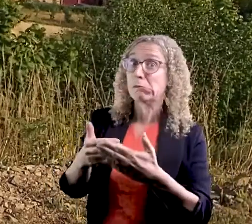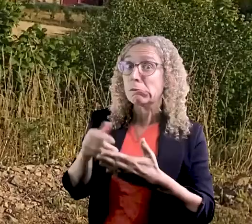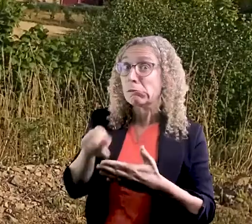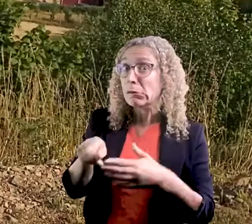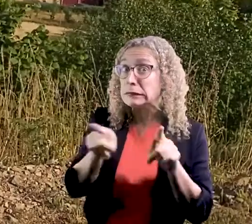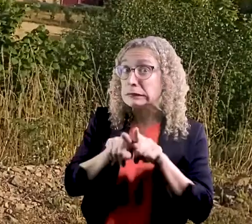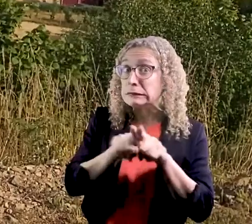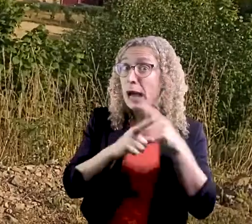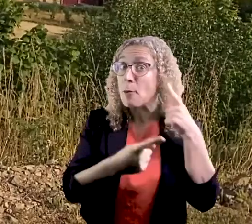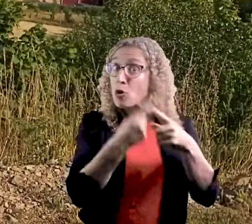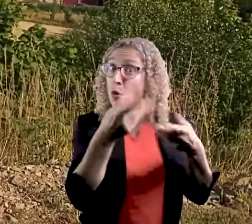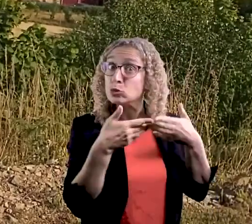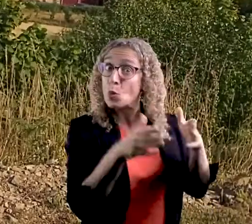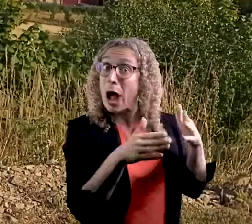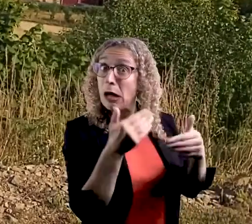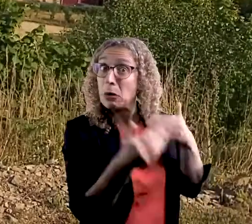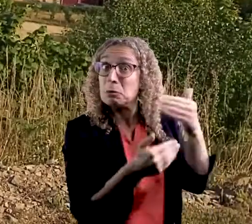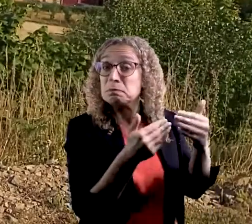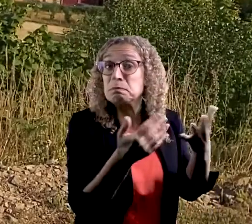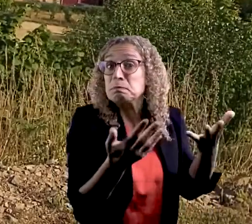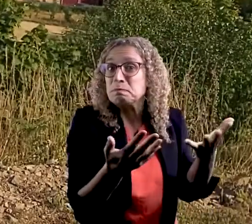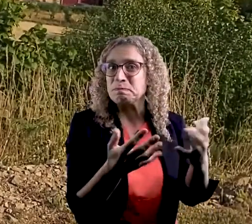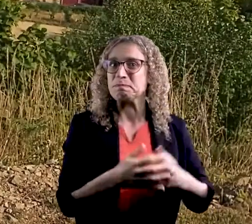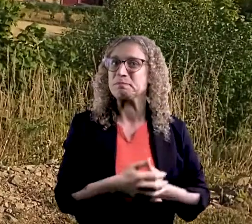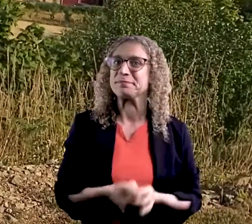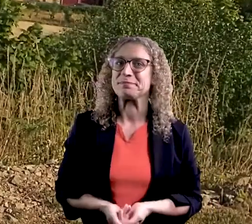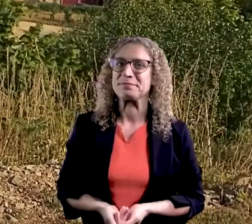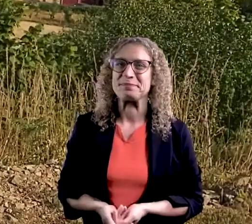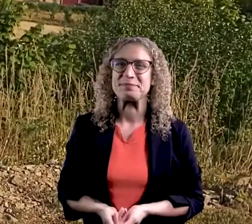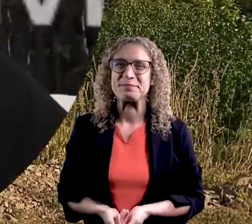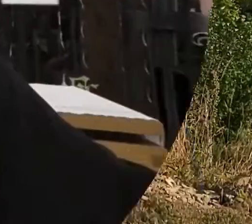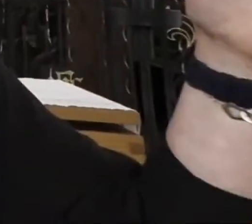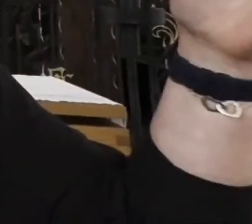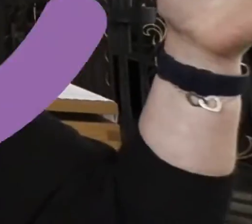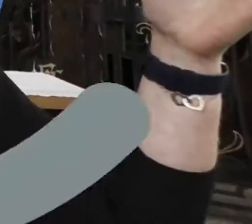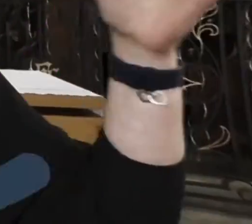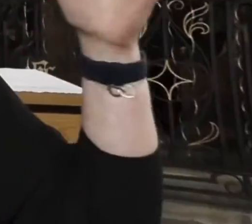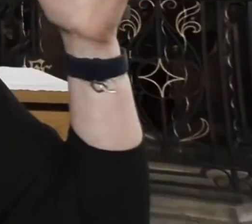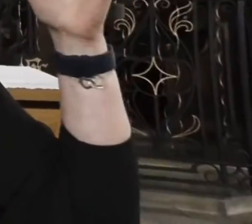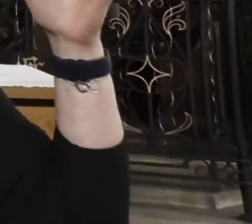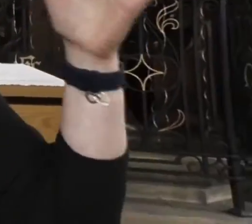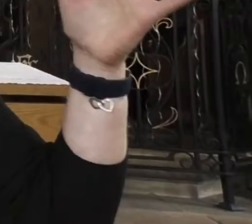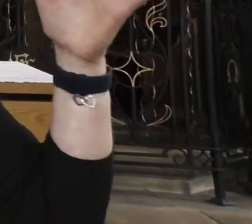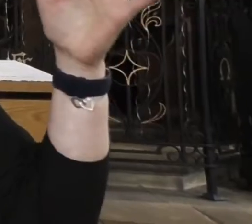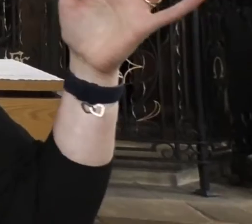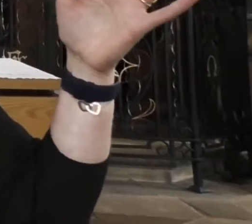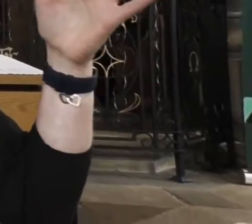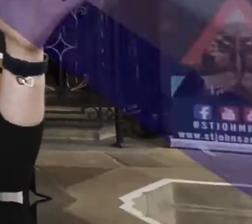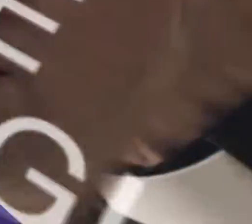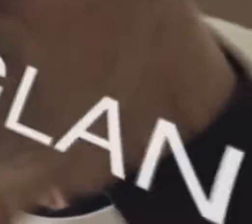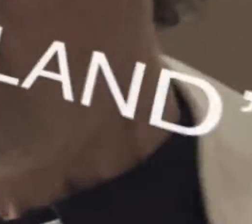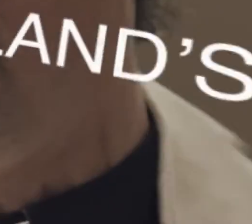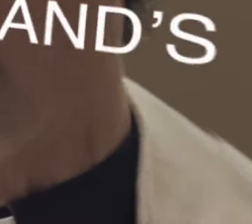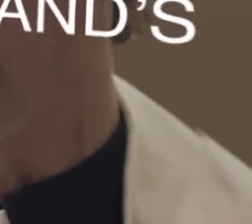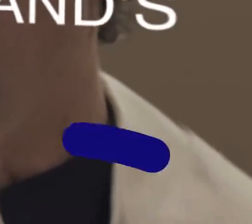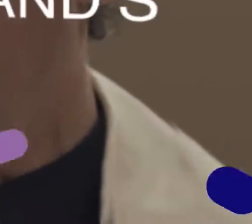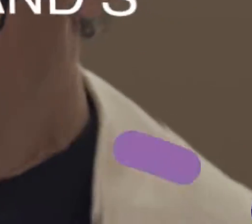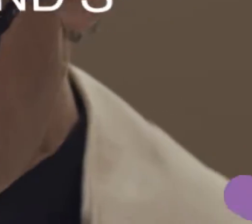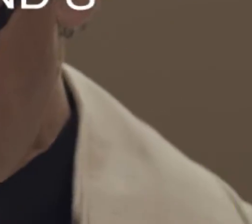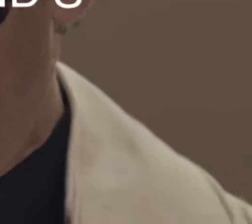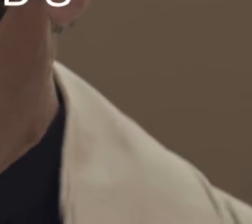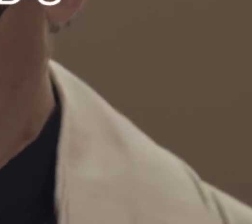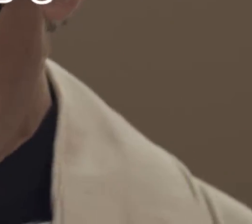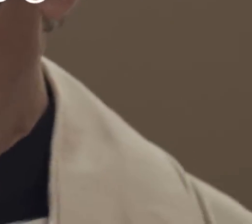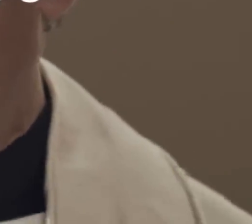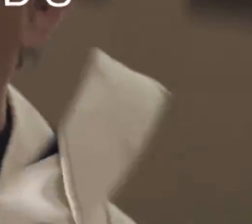we align our thinking with his. Jesus Christ is King of it. He lives his life in us for